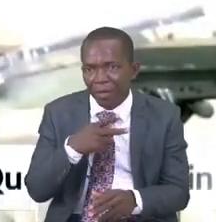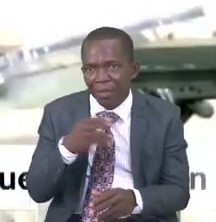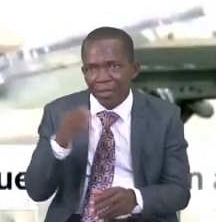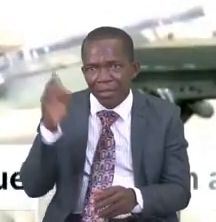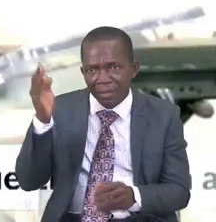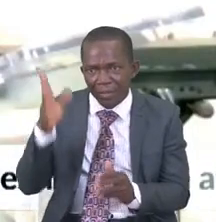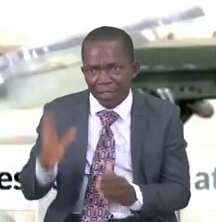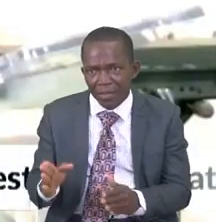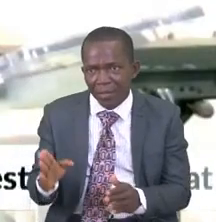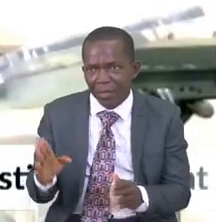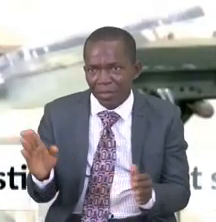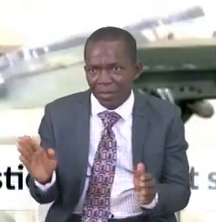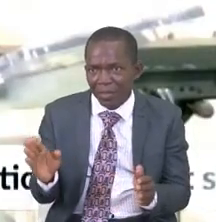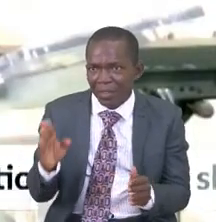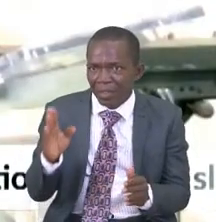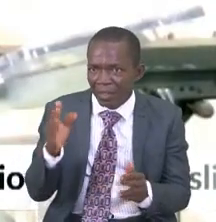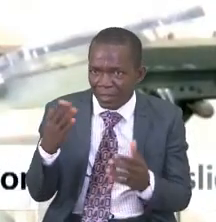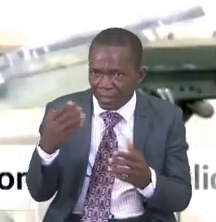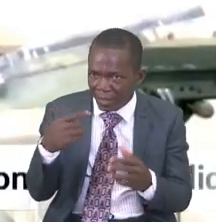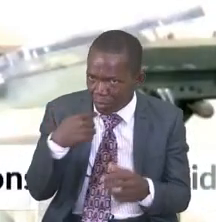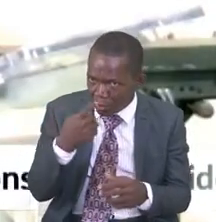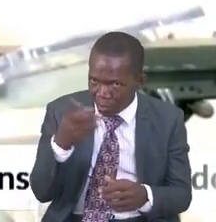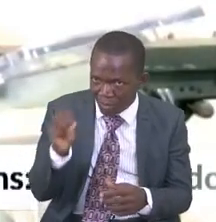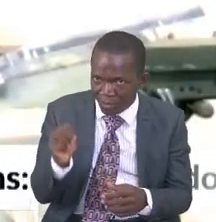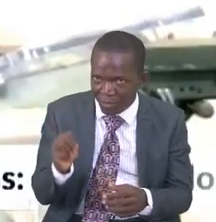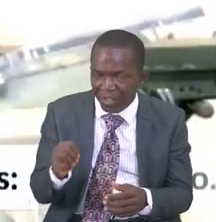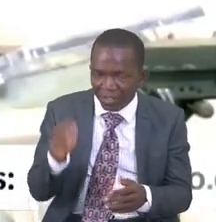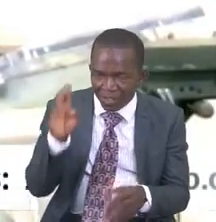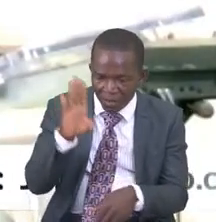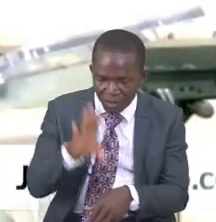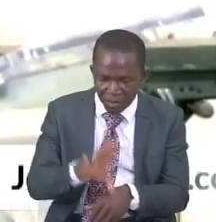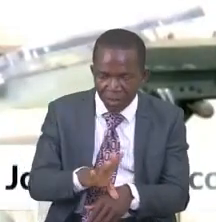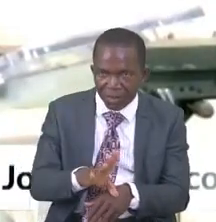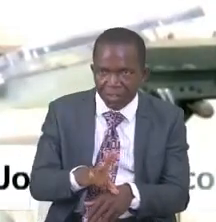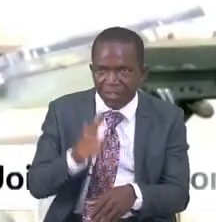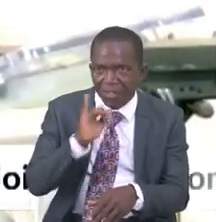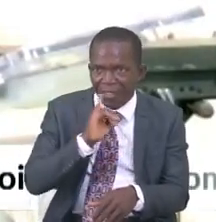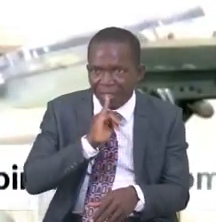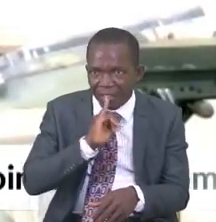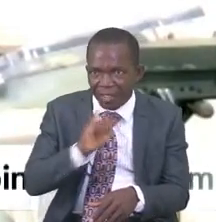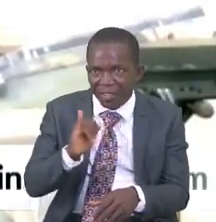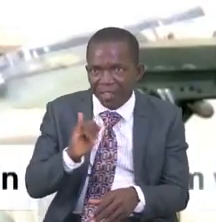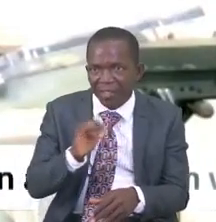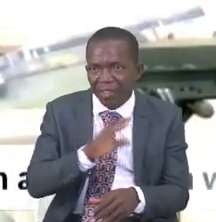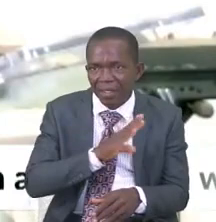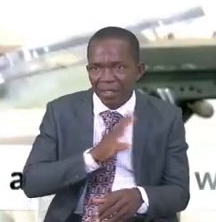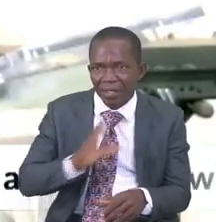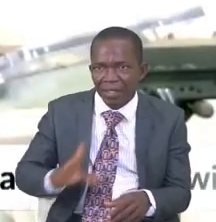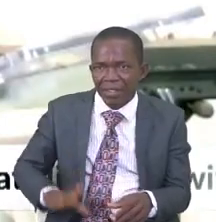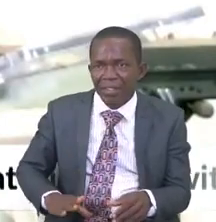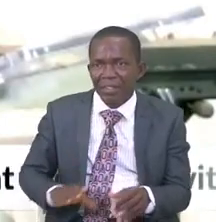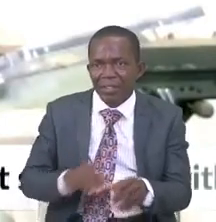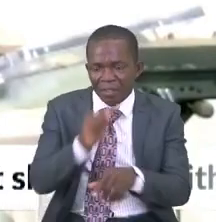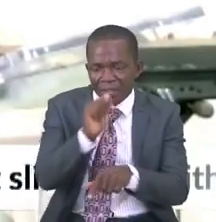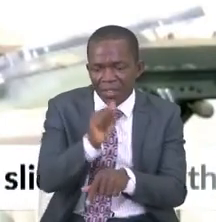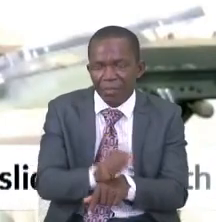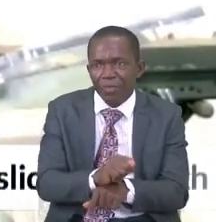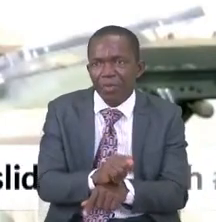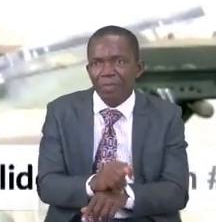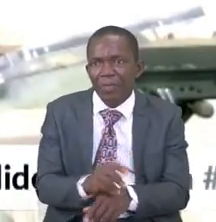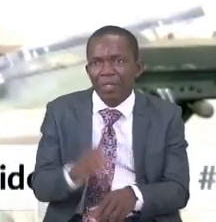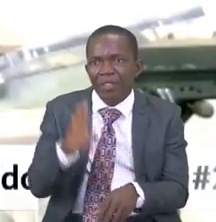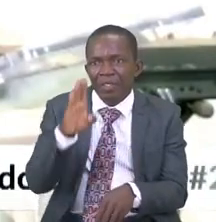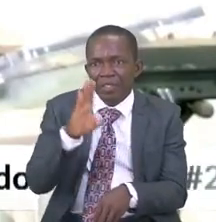been interested. I said, the church is God's crown jewel. The church